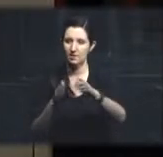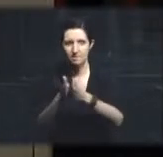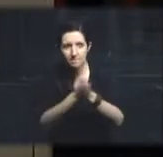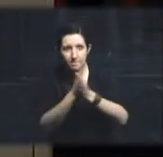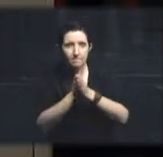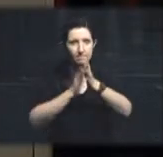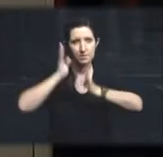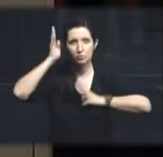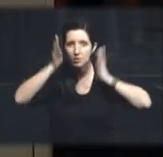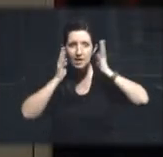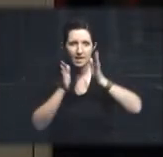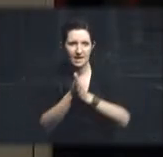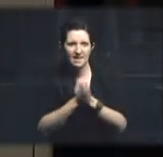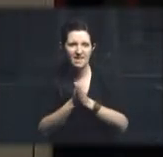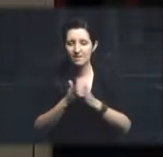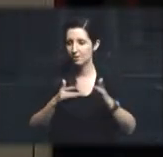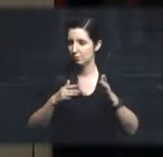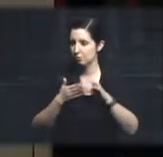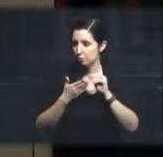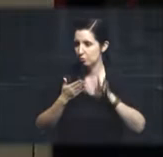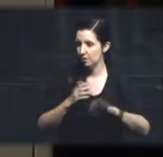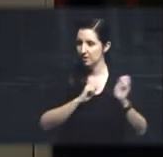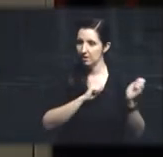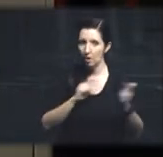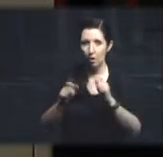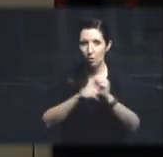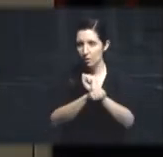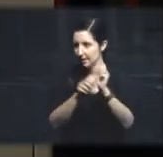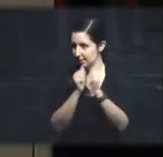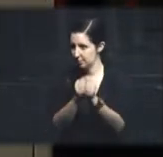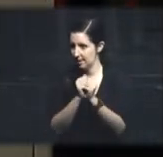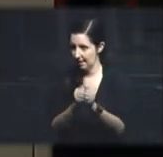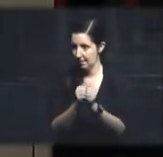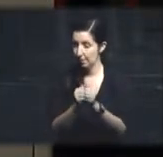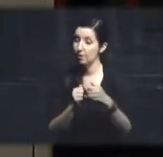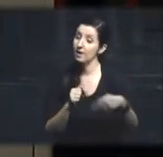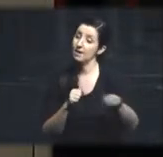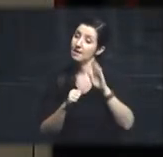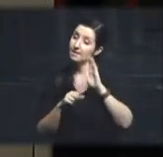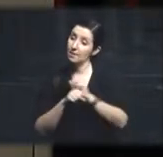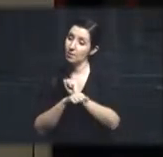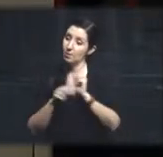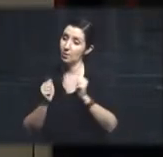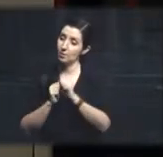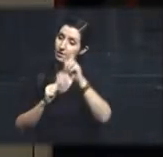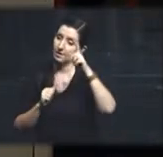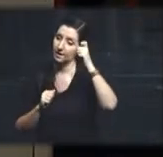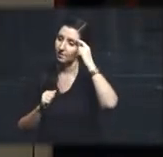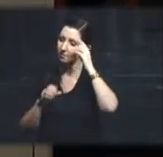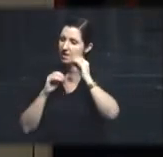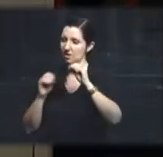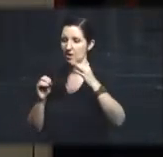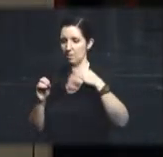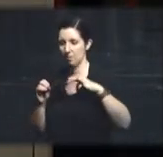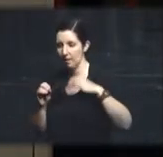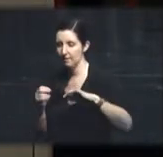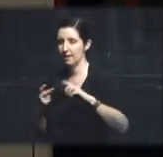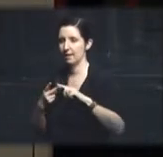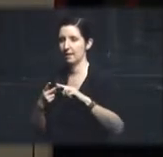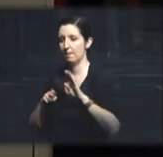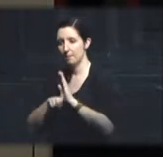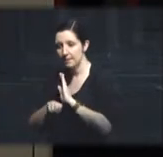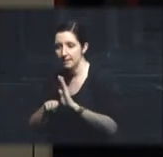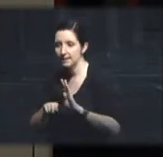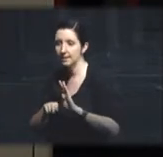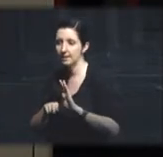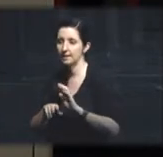all of the institutions working together. We'll engage with government, nonprofits, and business, and they'll have a chance